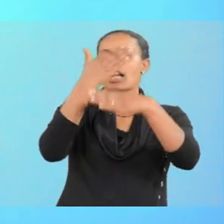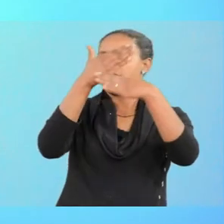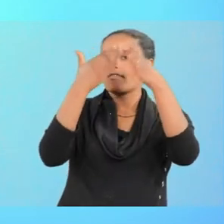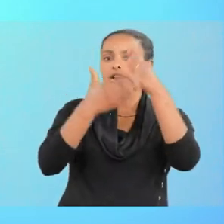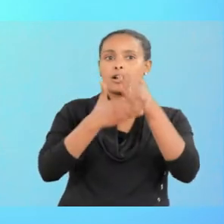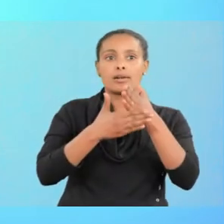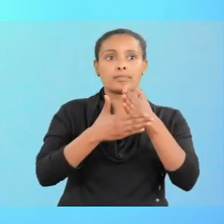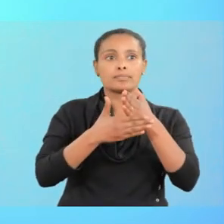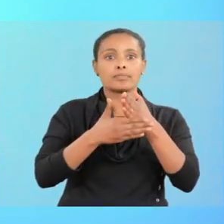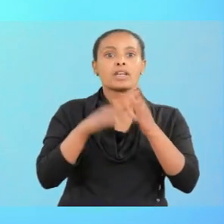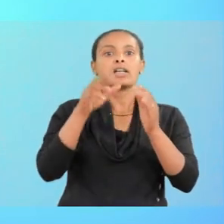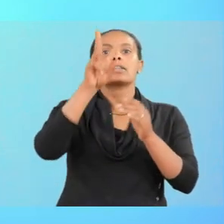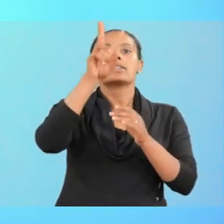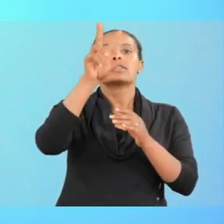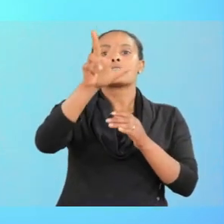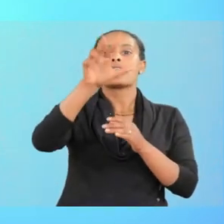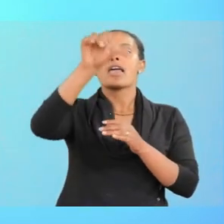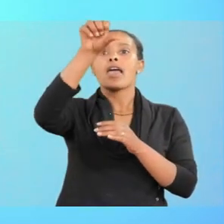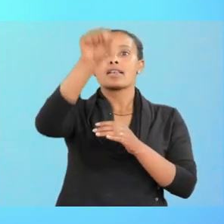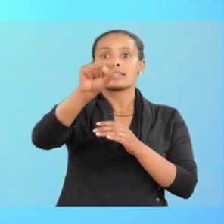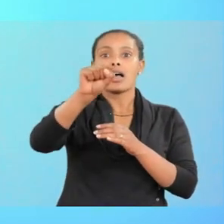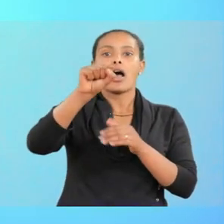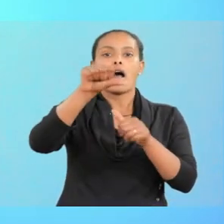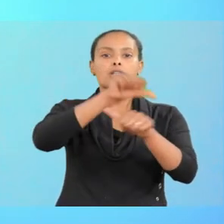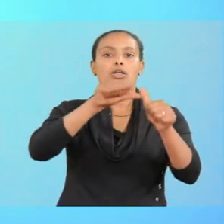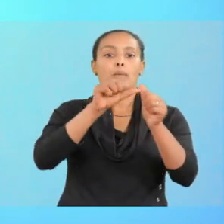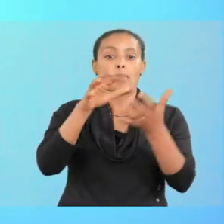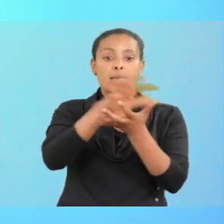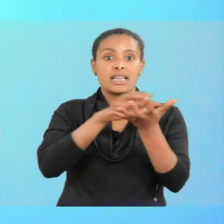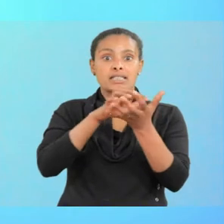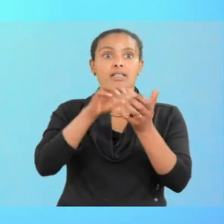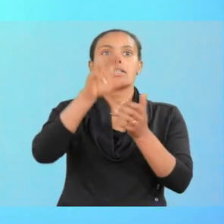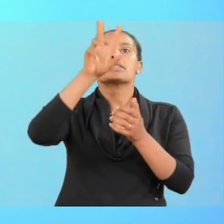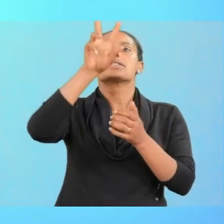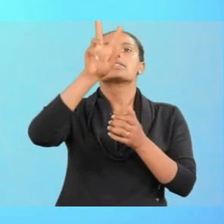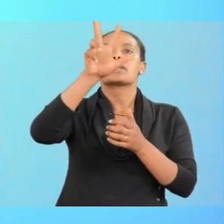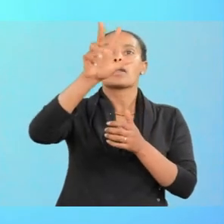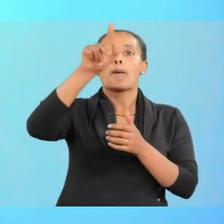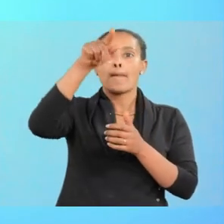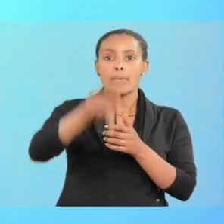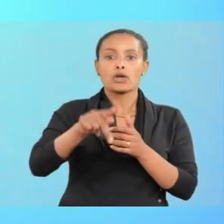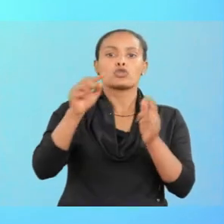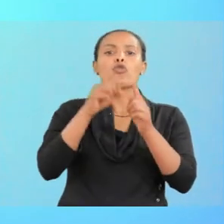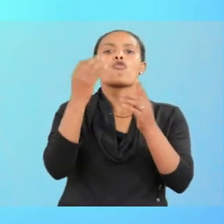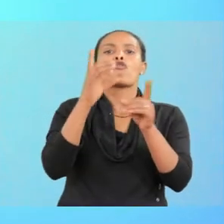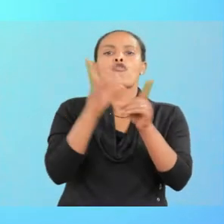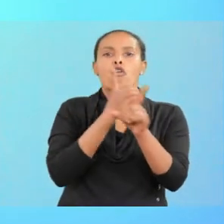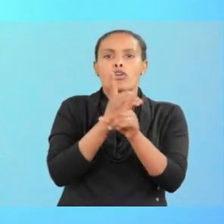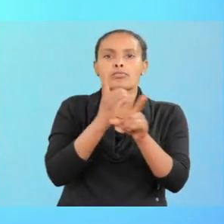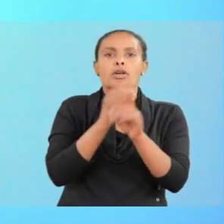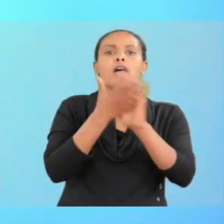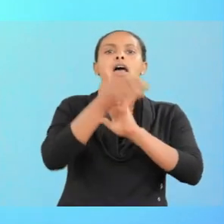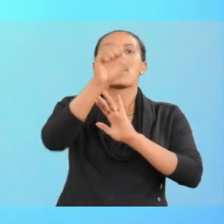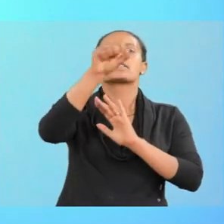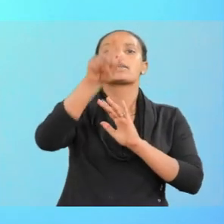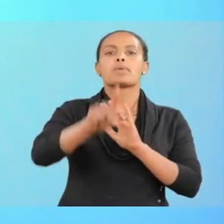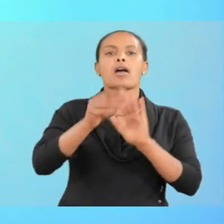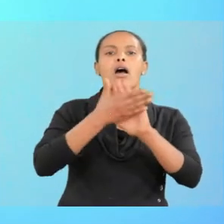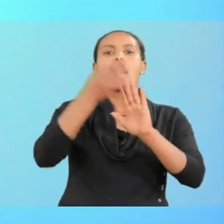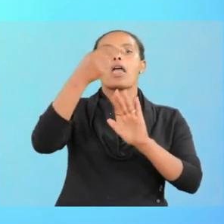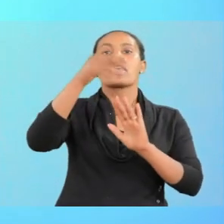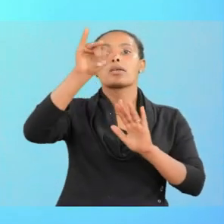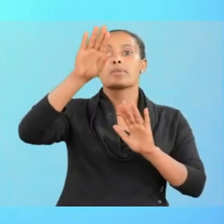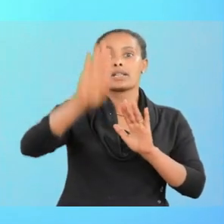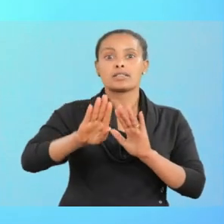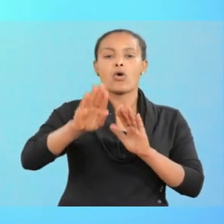level. 3s atomic orbital is mixed with 3p atomic orbital to form sp hybrid